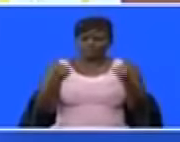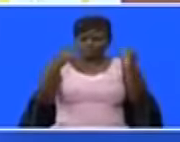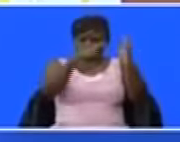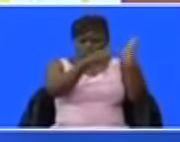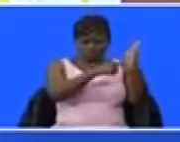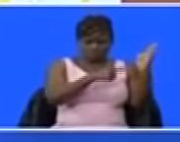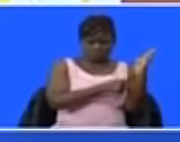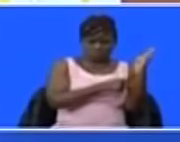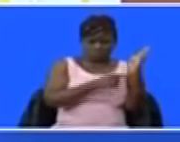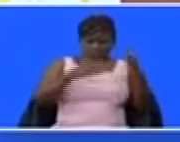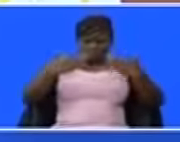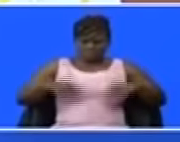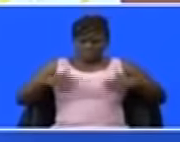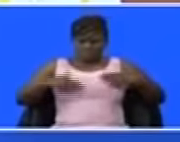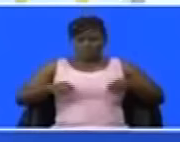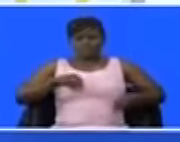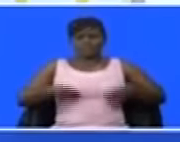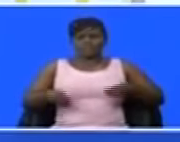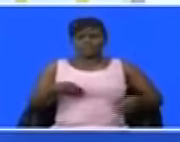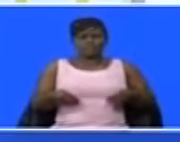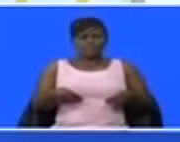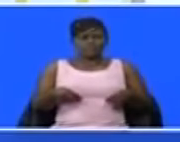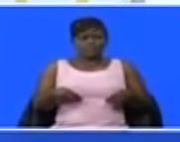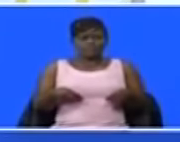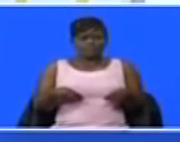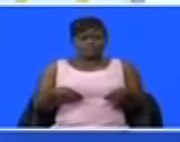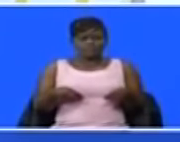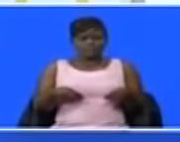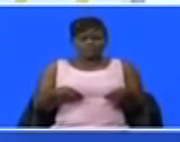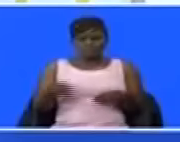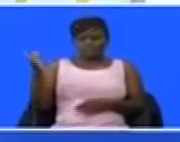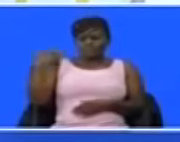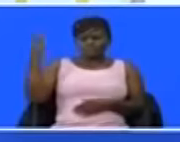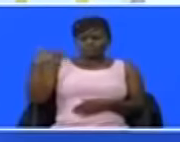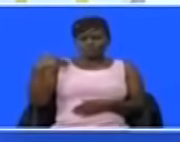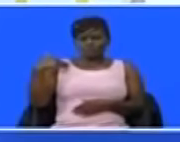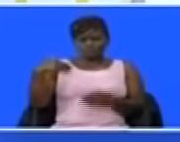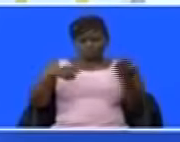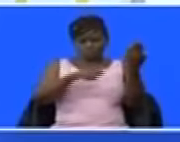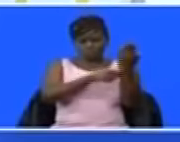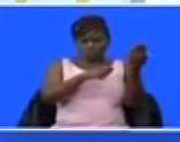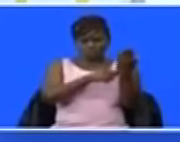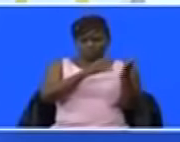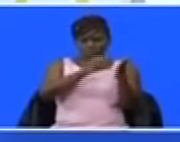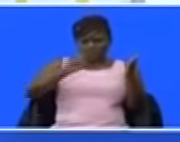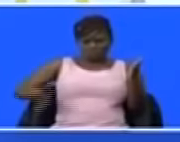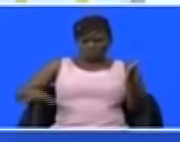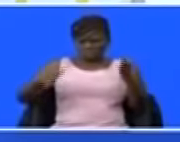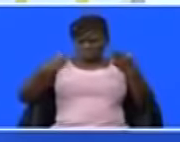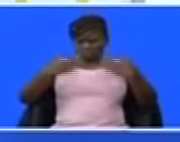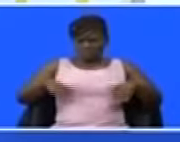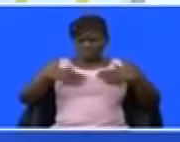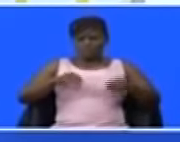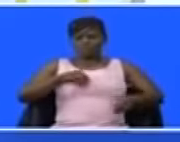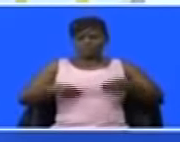to do with persons with disabilities. Cabinet secretaries, the previous list completely excluded persons with